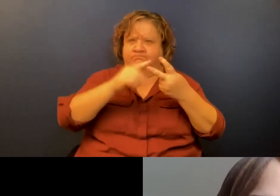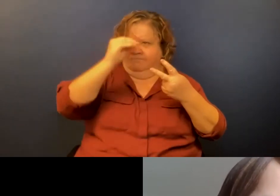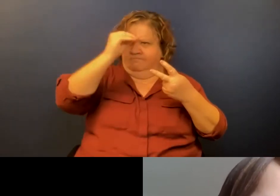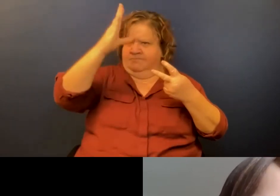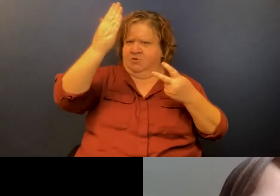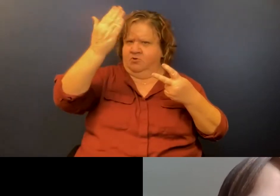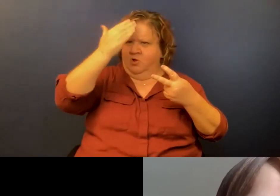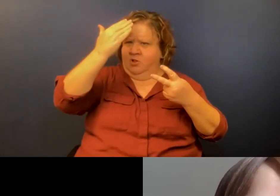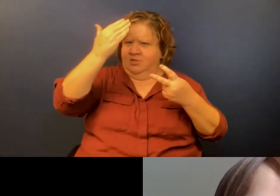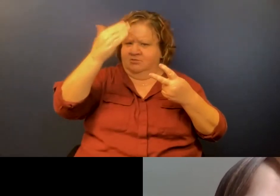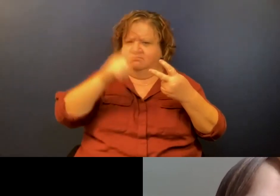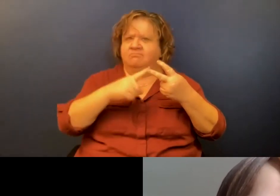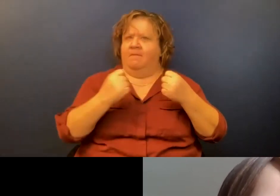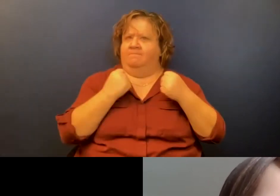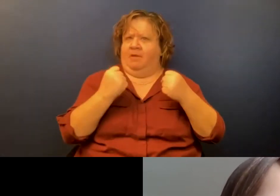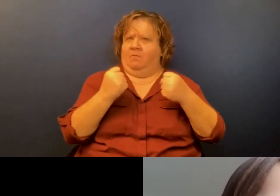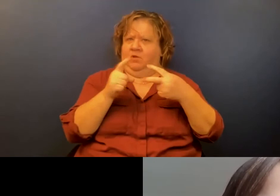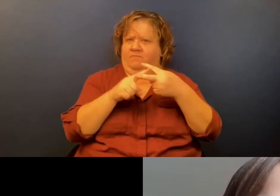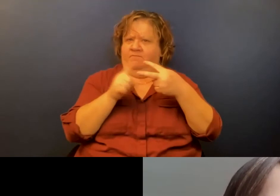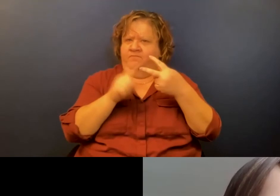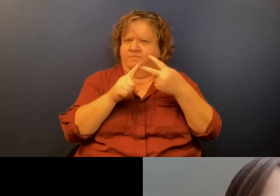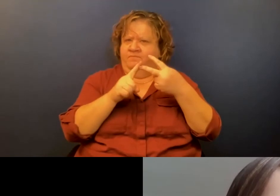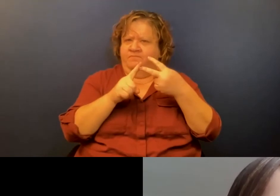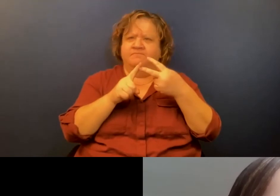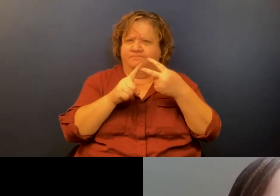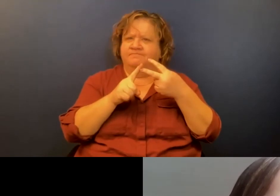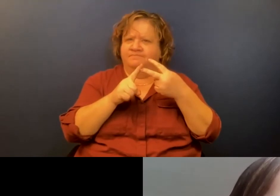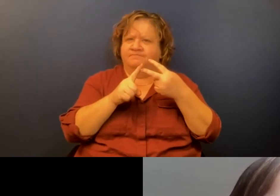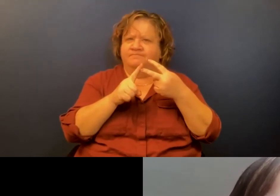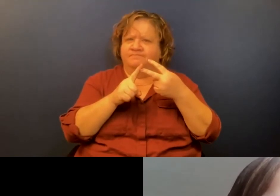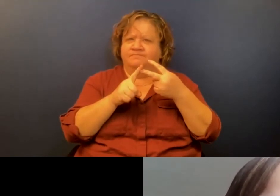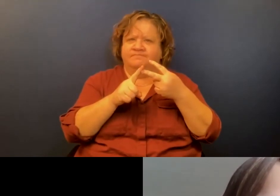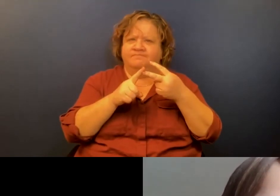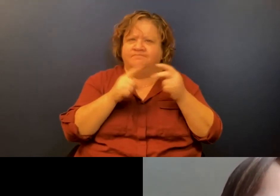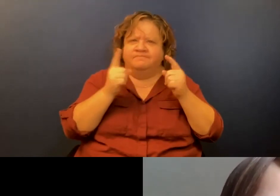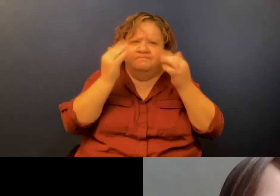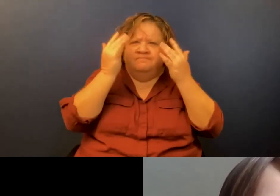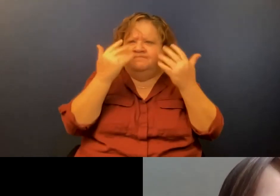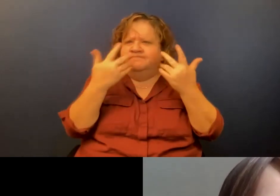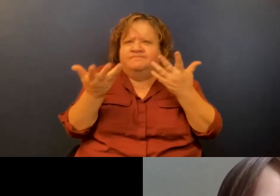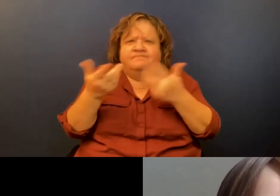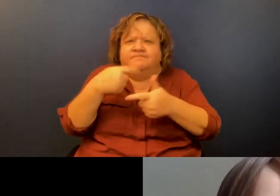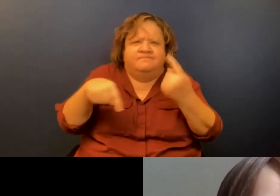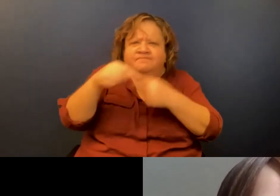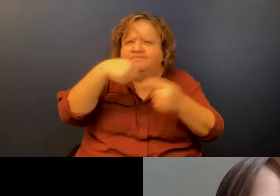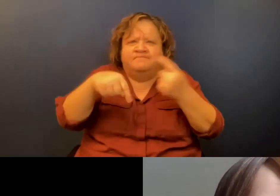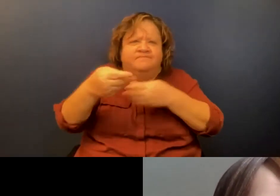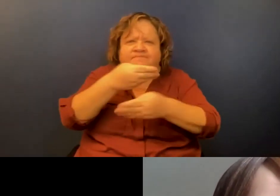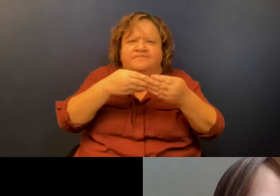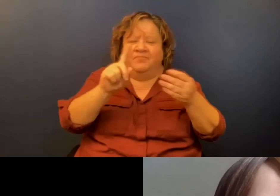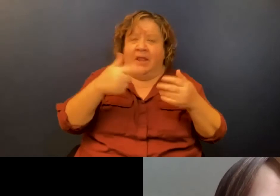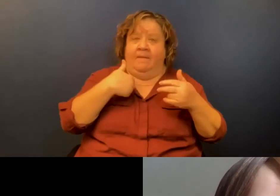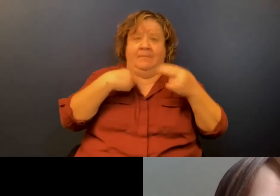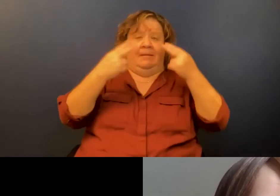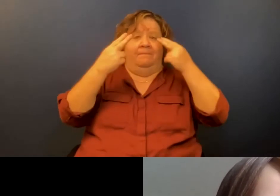blind person, I have found throughout my life that can be complicated though. Too much of the information we receive is filtered